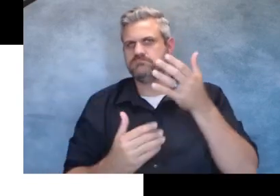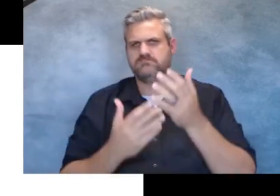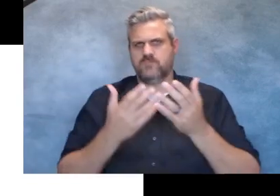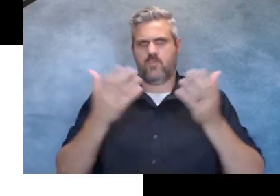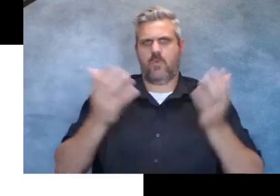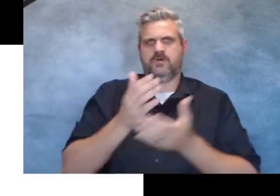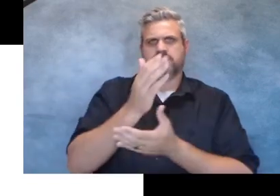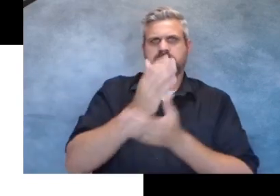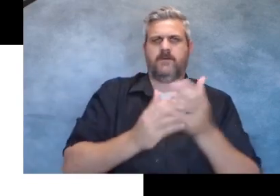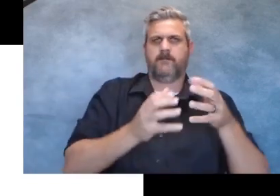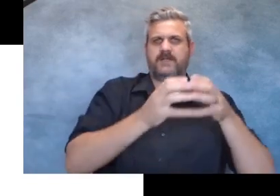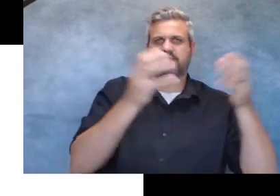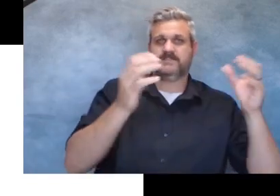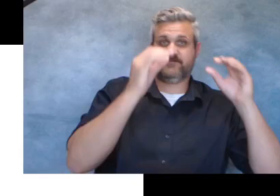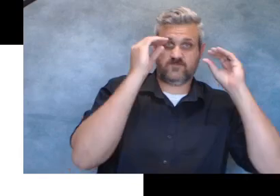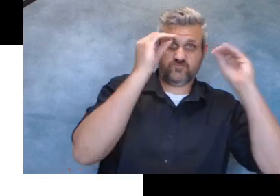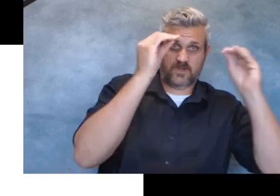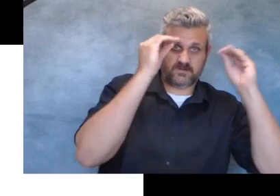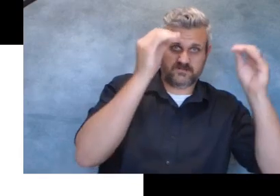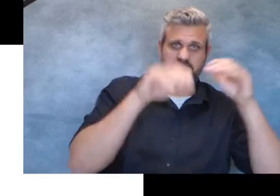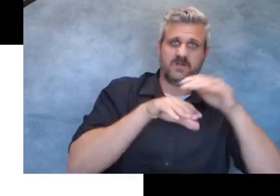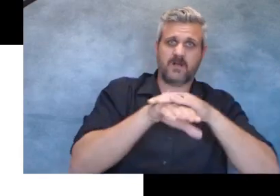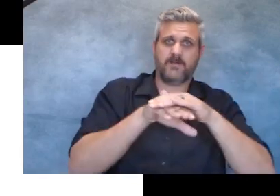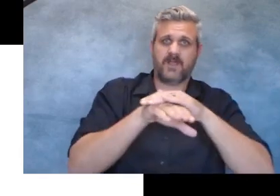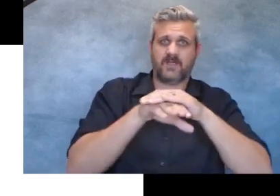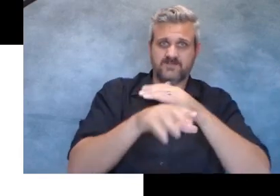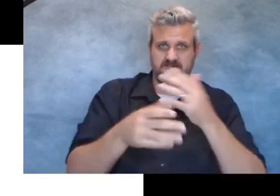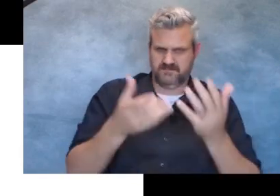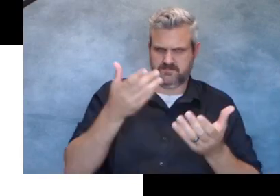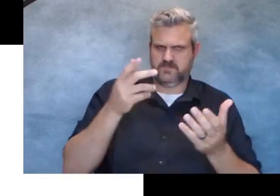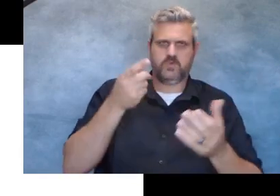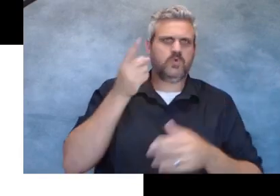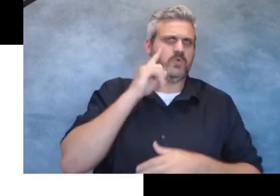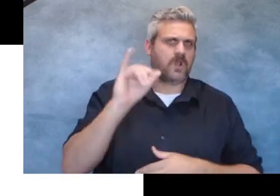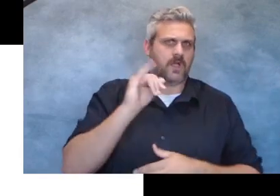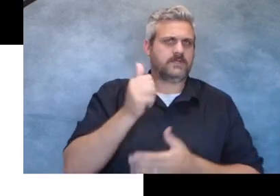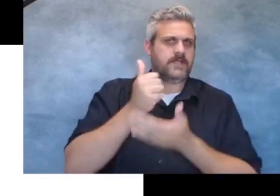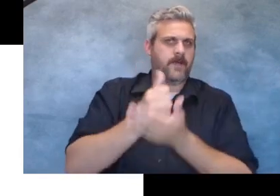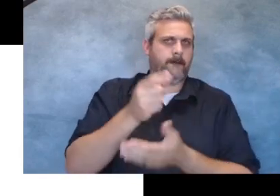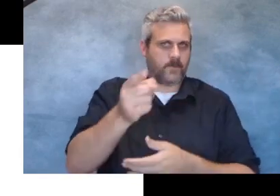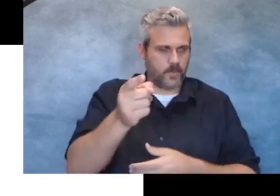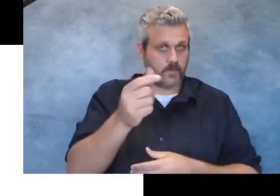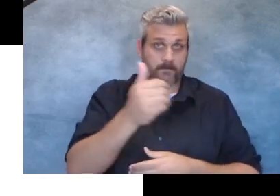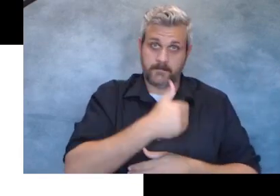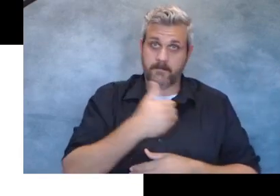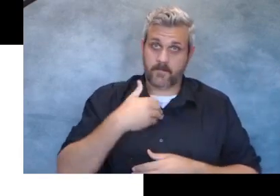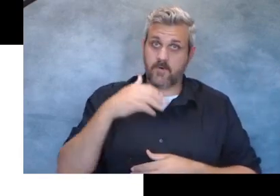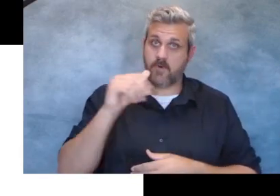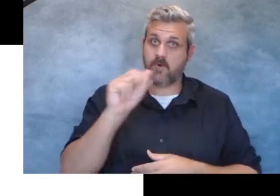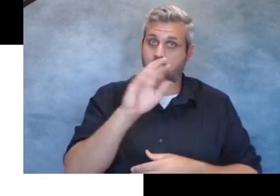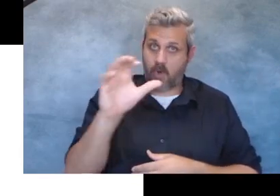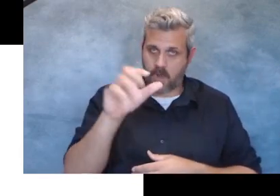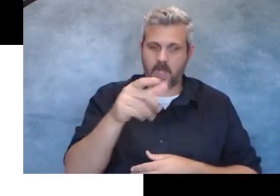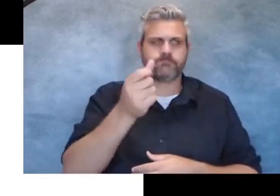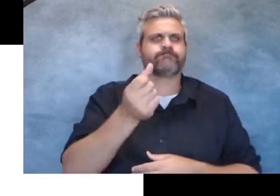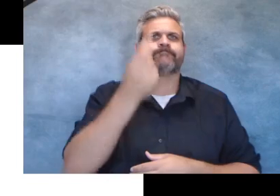of the extensive instructions and accommodations may be to help you as the member of the ARC understand what the ARC